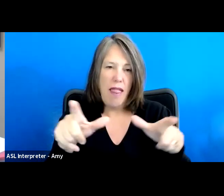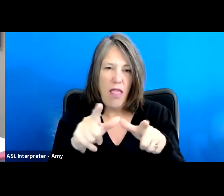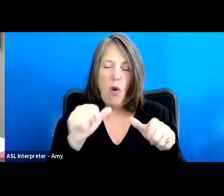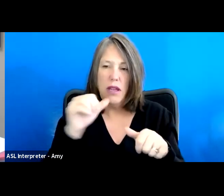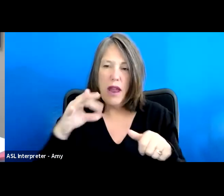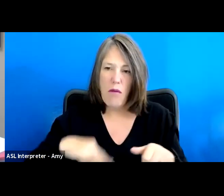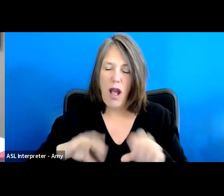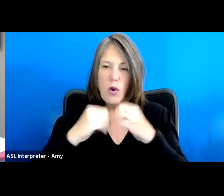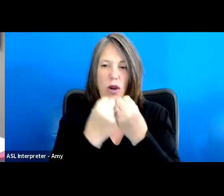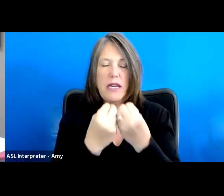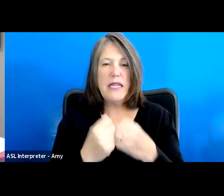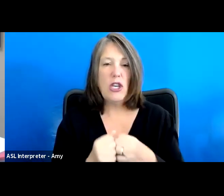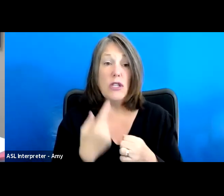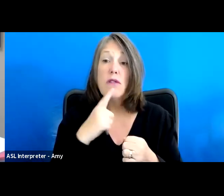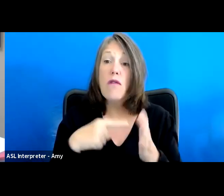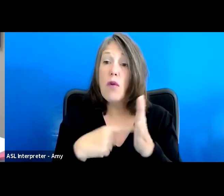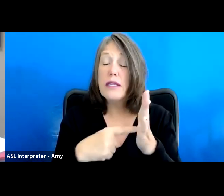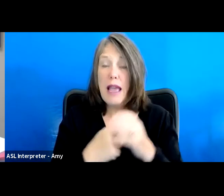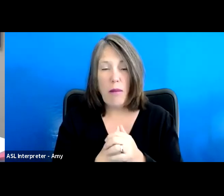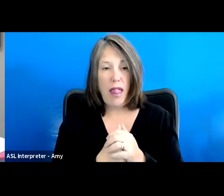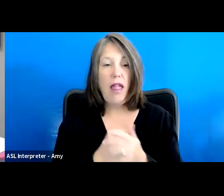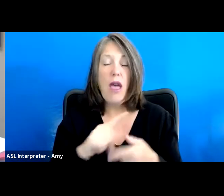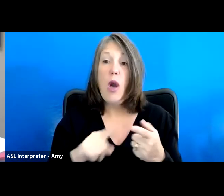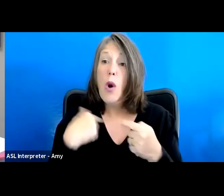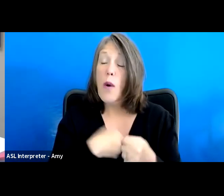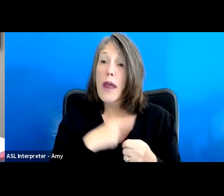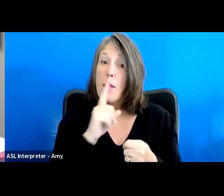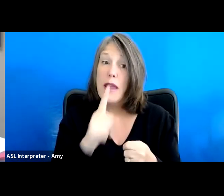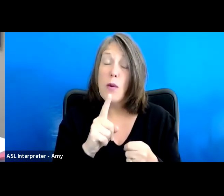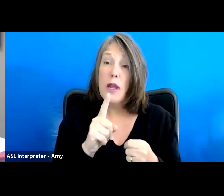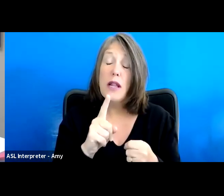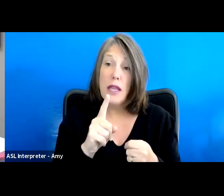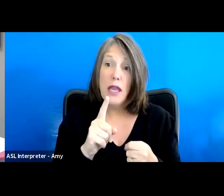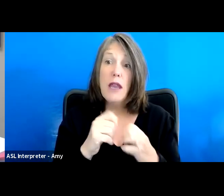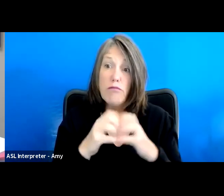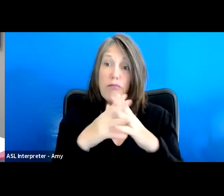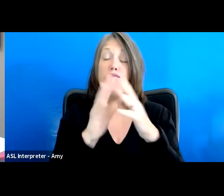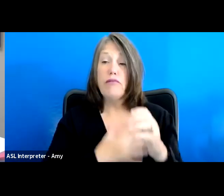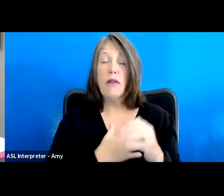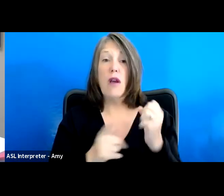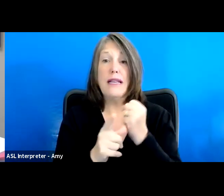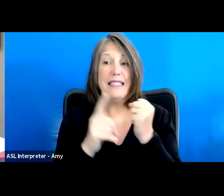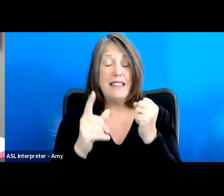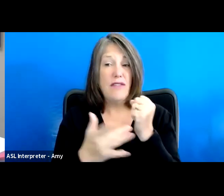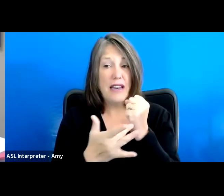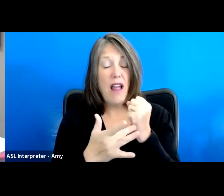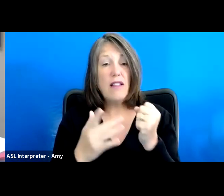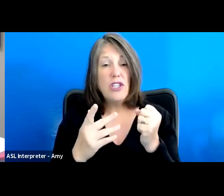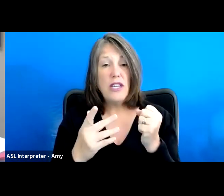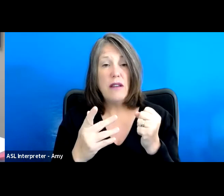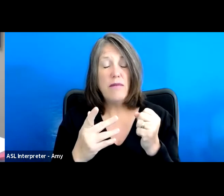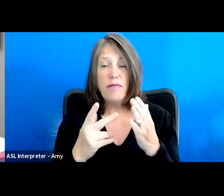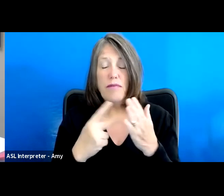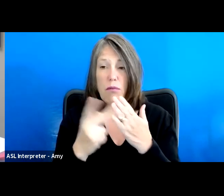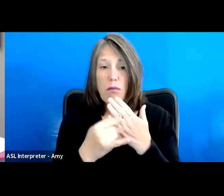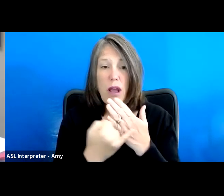nonprofit organizations. So for example, when we really revamped and launched our assistive technology closet, we worked with the Dana